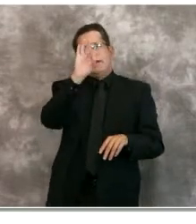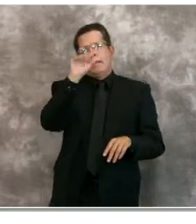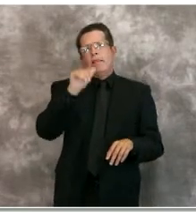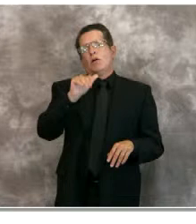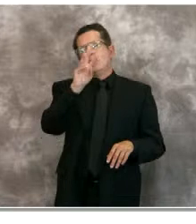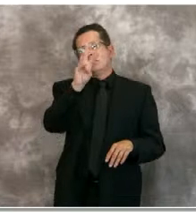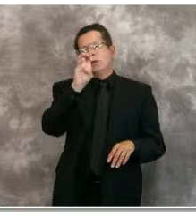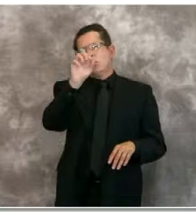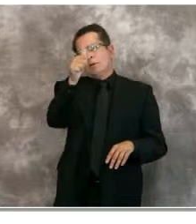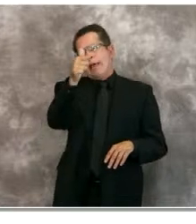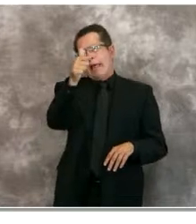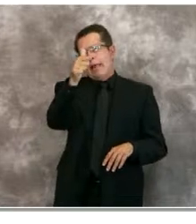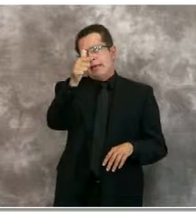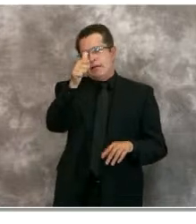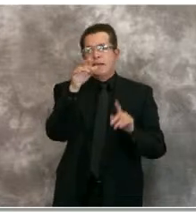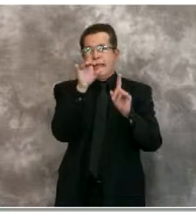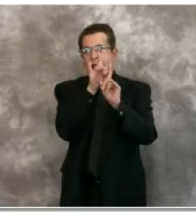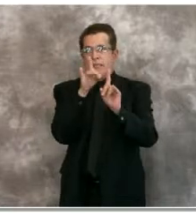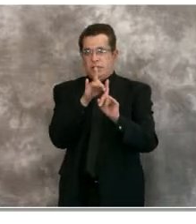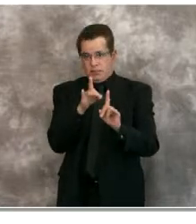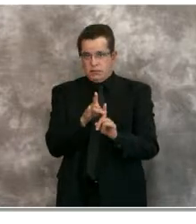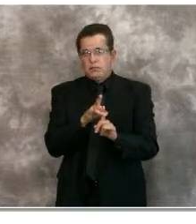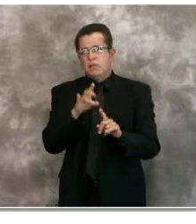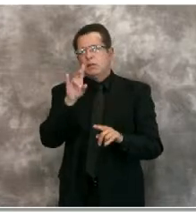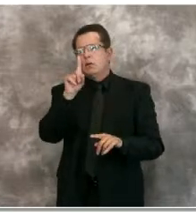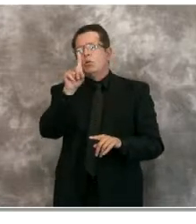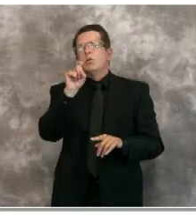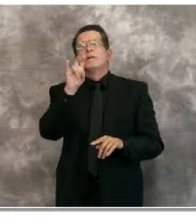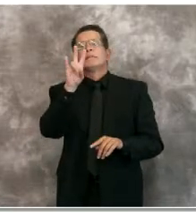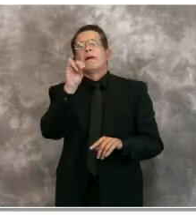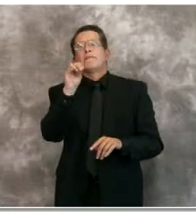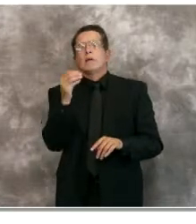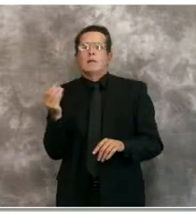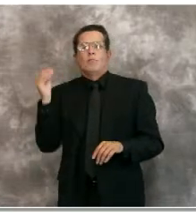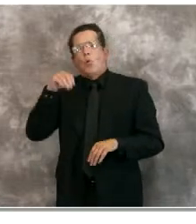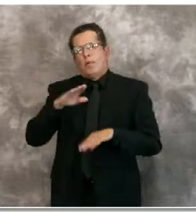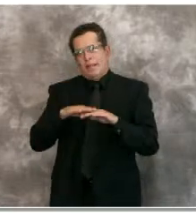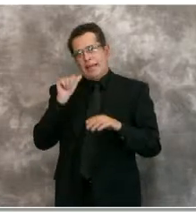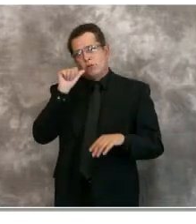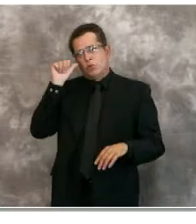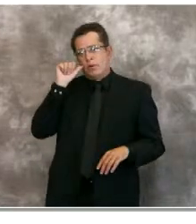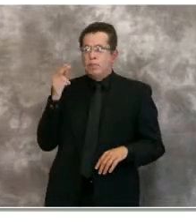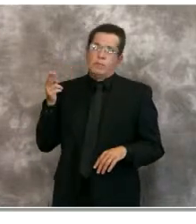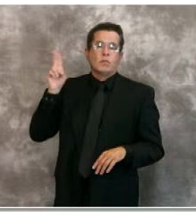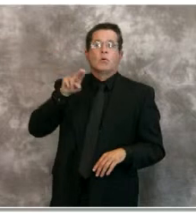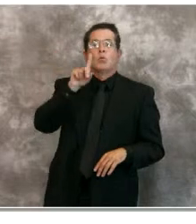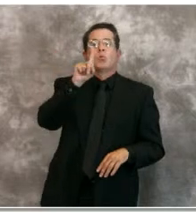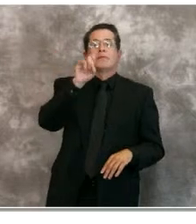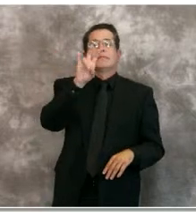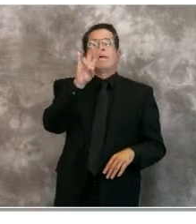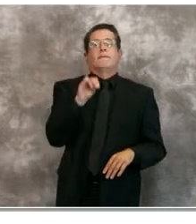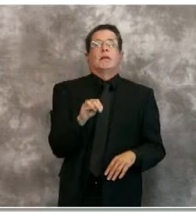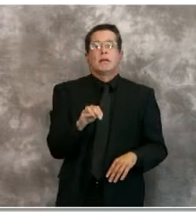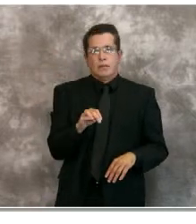9,610 cases, which is 170 more cases than reported yesterday, and